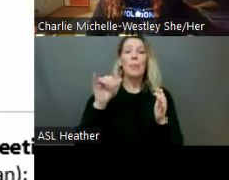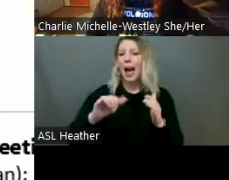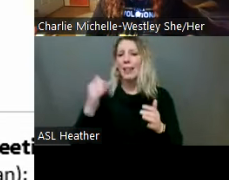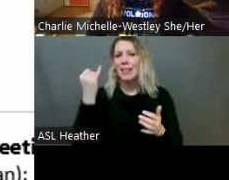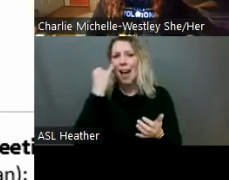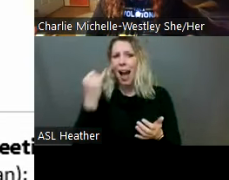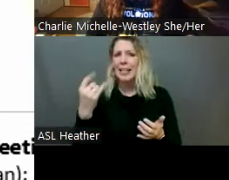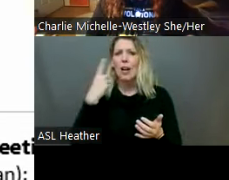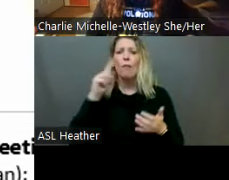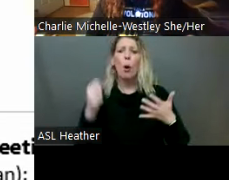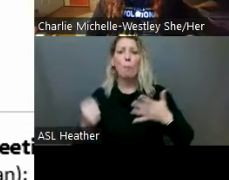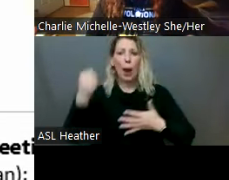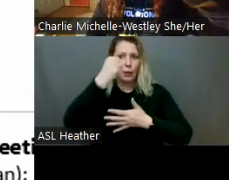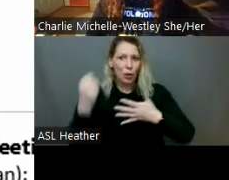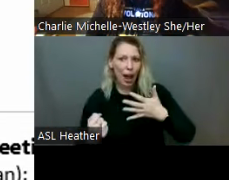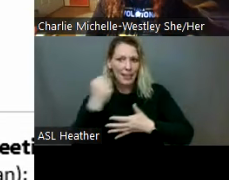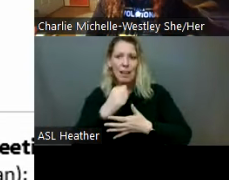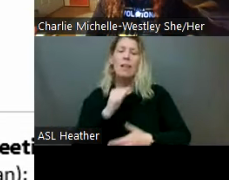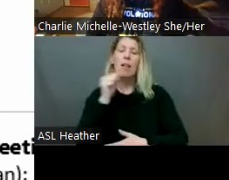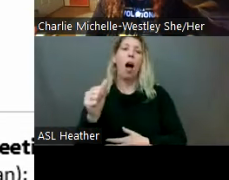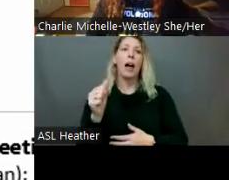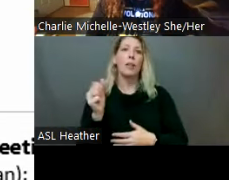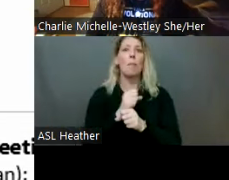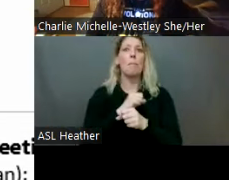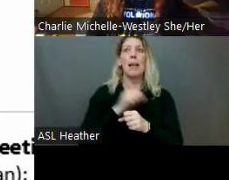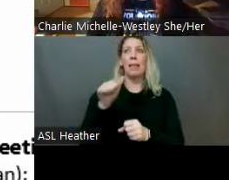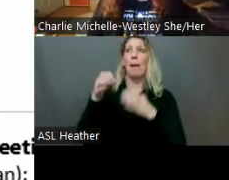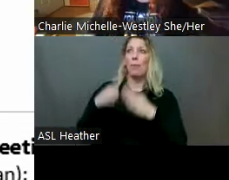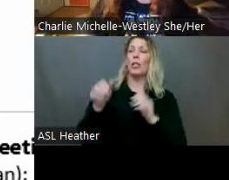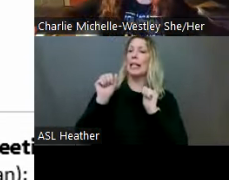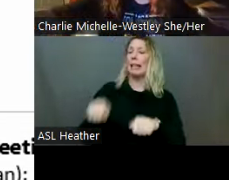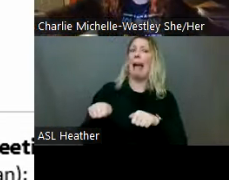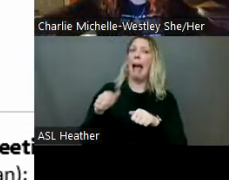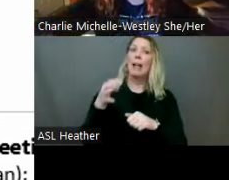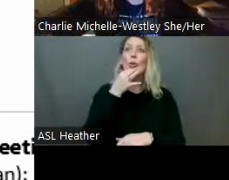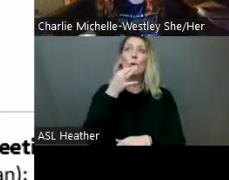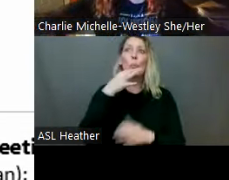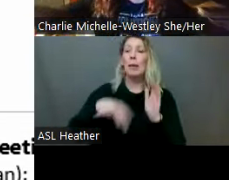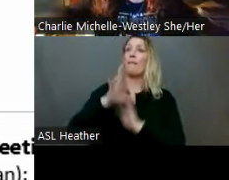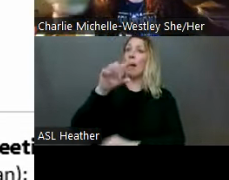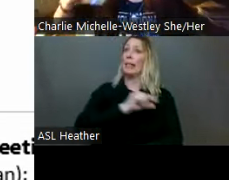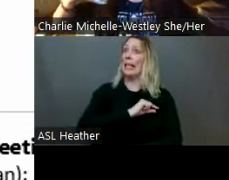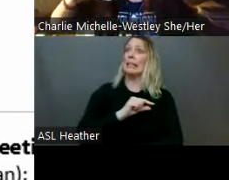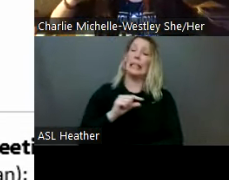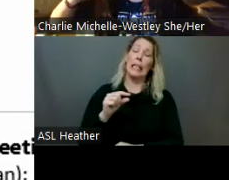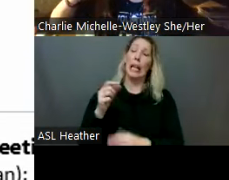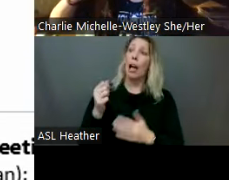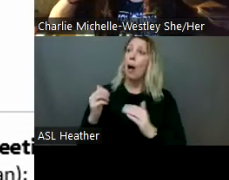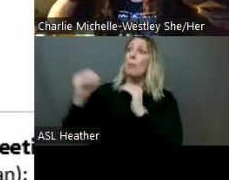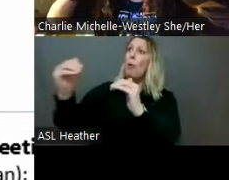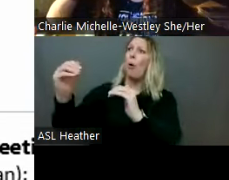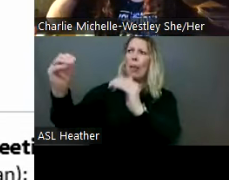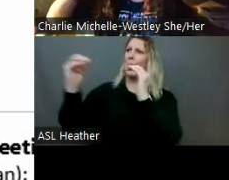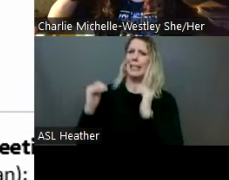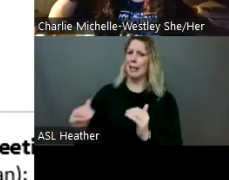prioritizing those cases, not to make it so that somebody who could soon be found guilty of misconduct will get promoted and then demoted